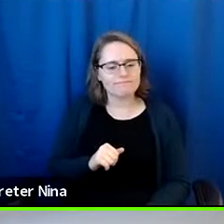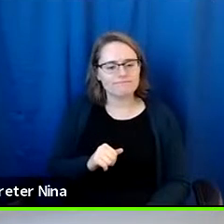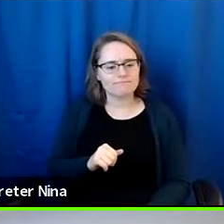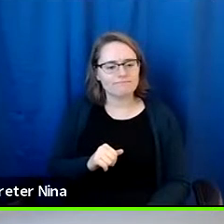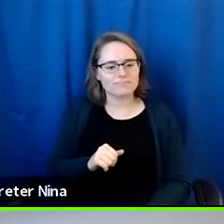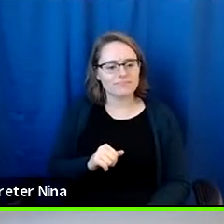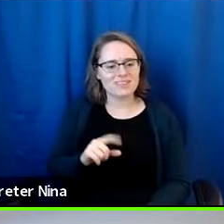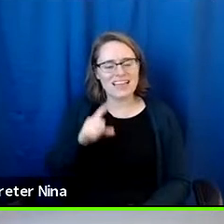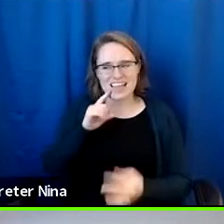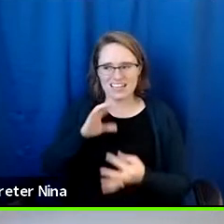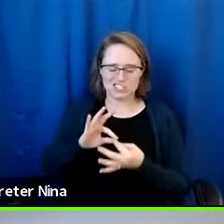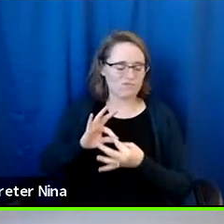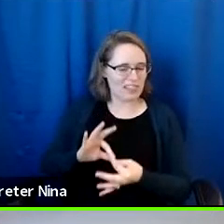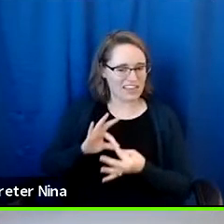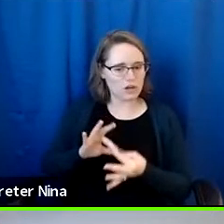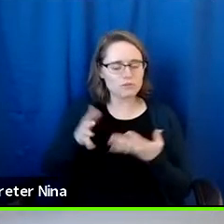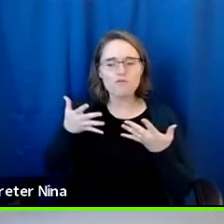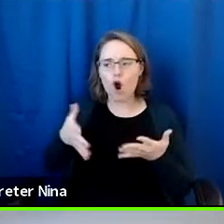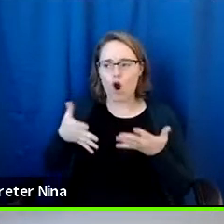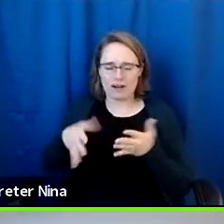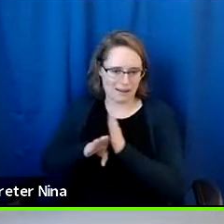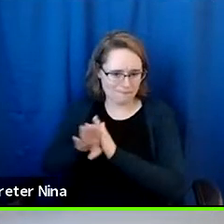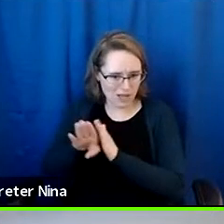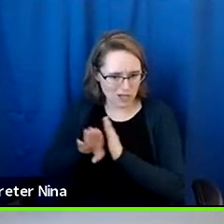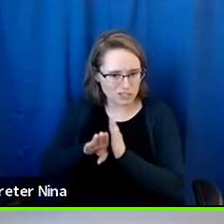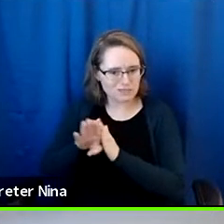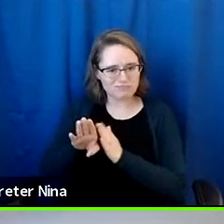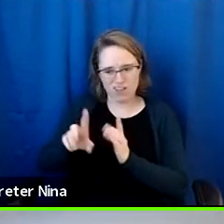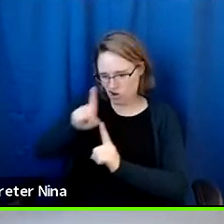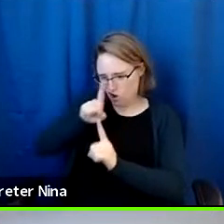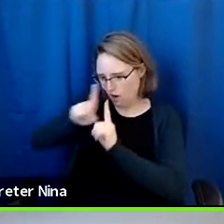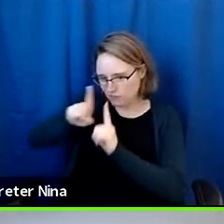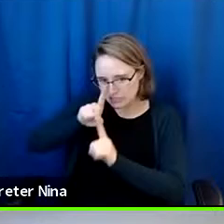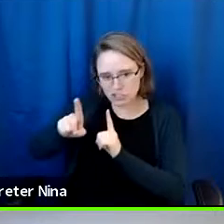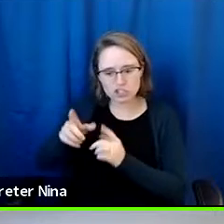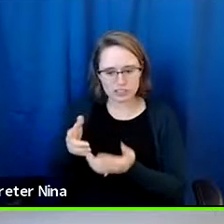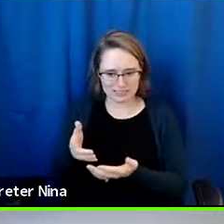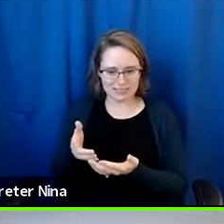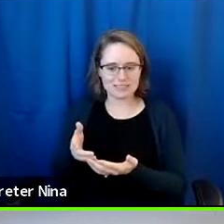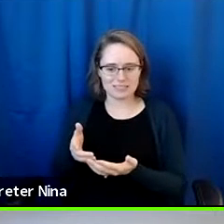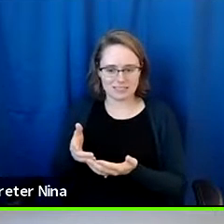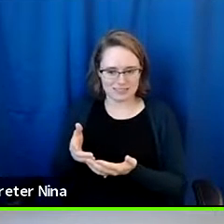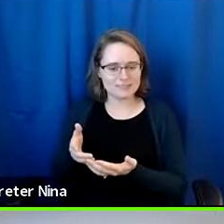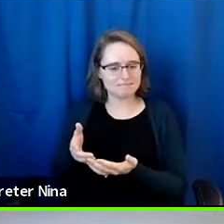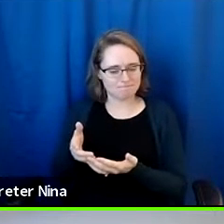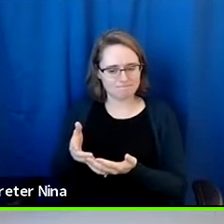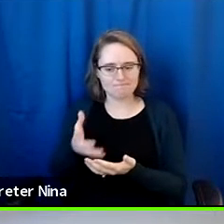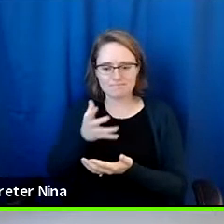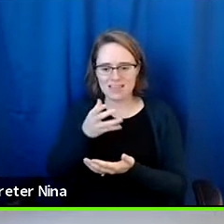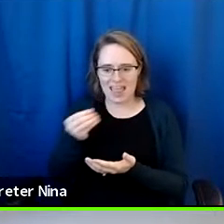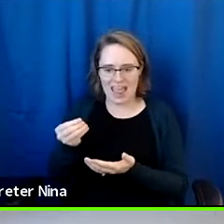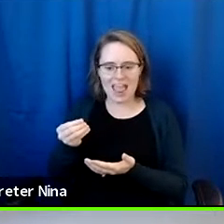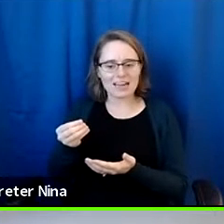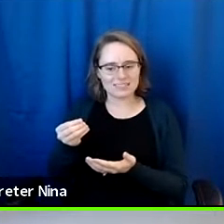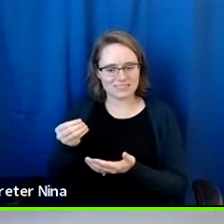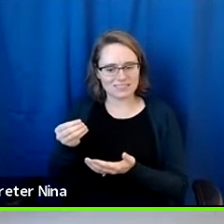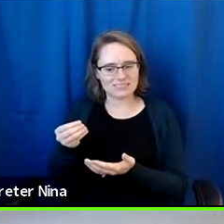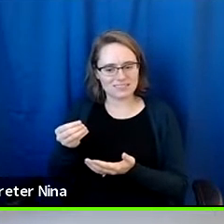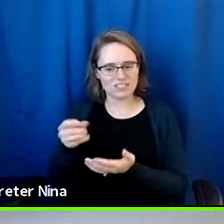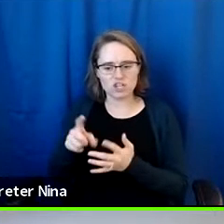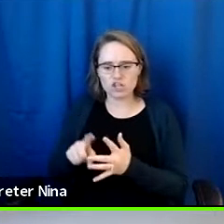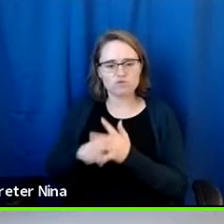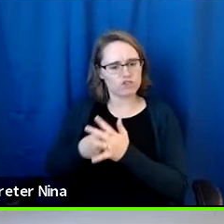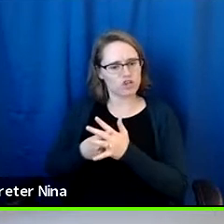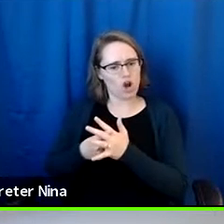on relationships that you build and conversations that you have, and then you start building that, and it